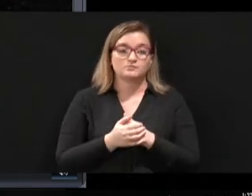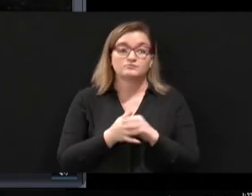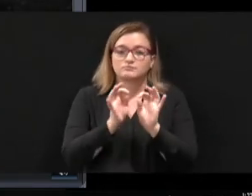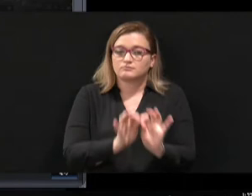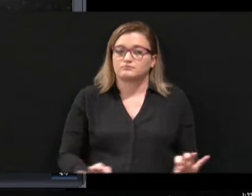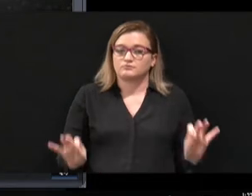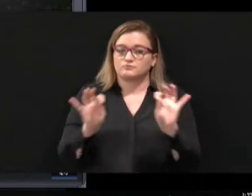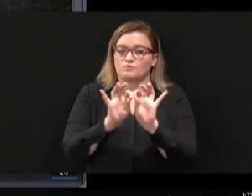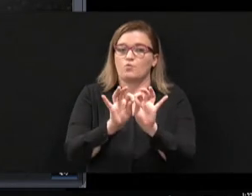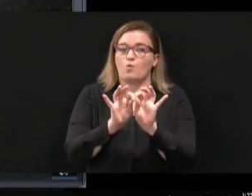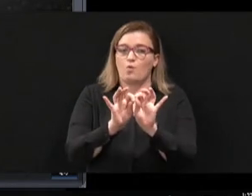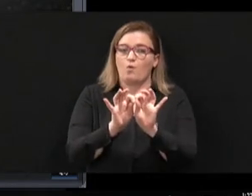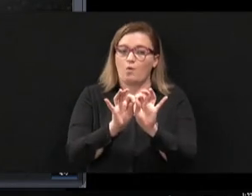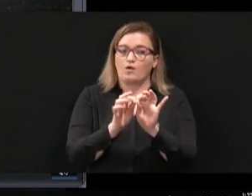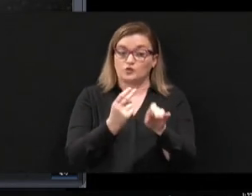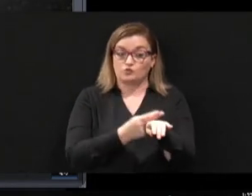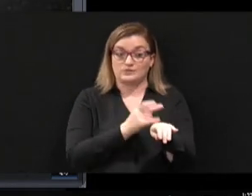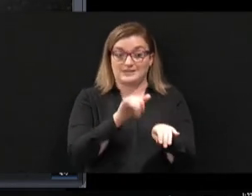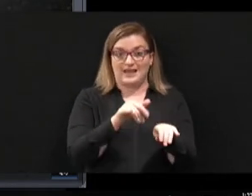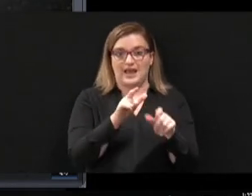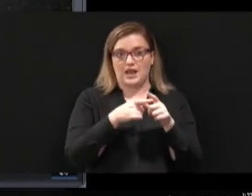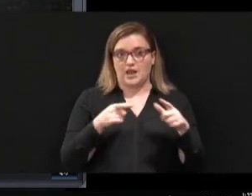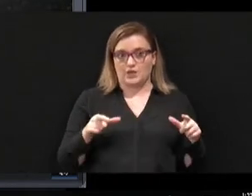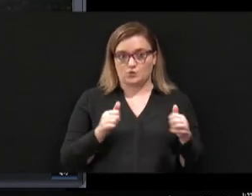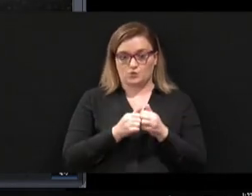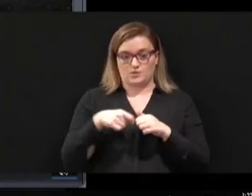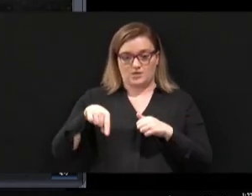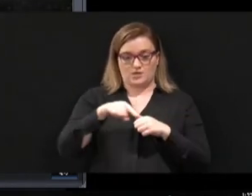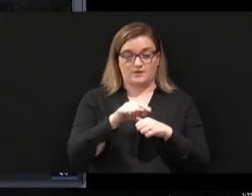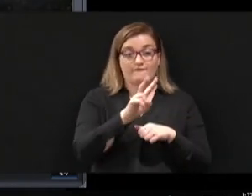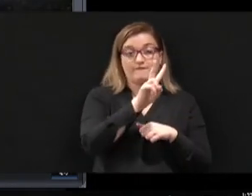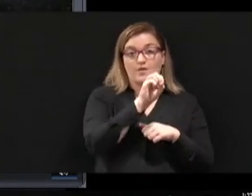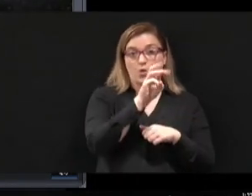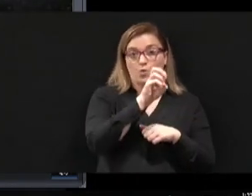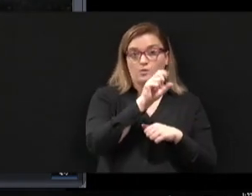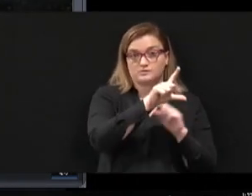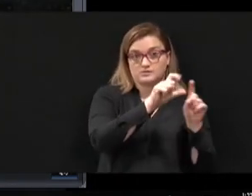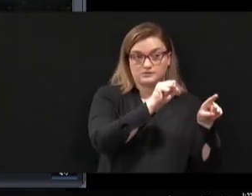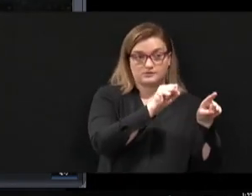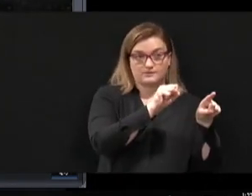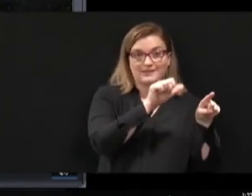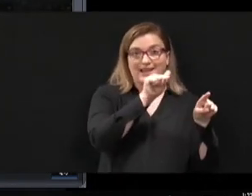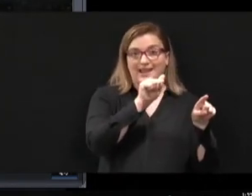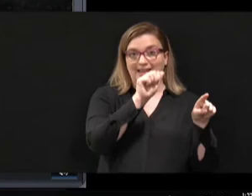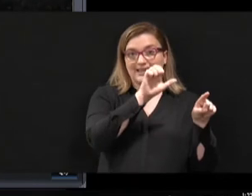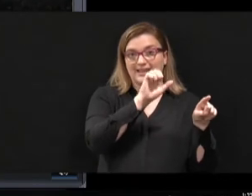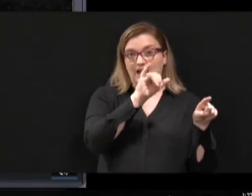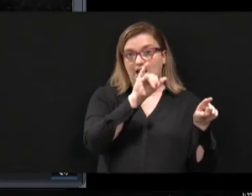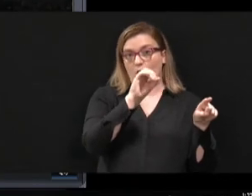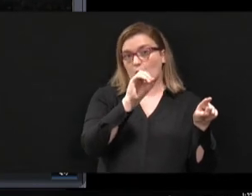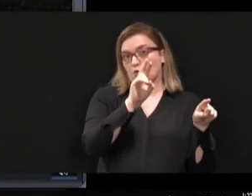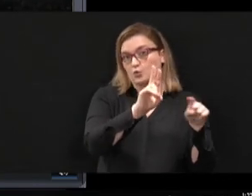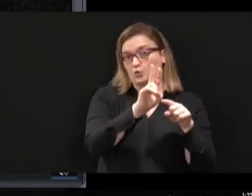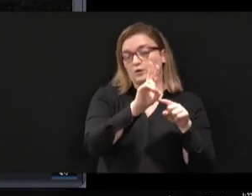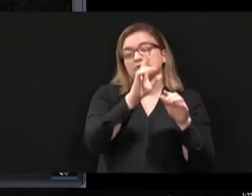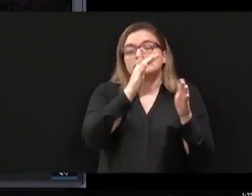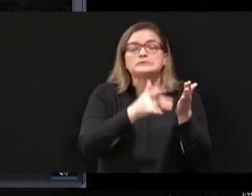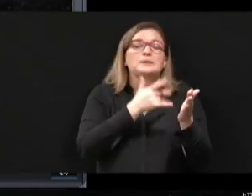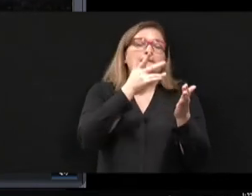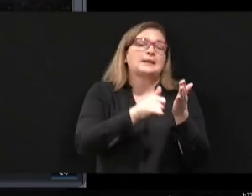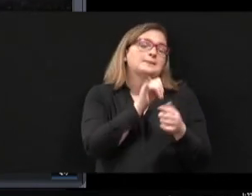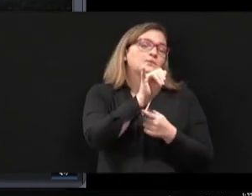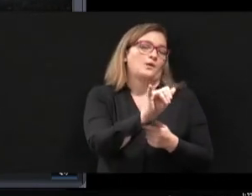that language with them. So the vowels are A, E, I, O, U, and sometimes